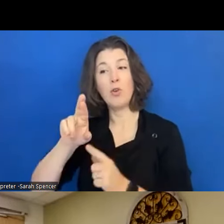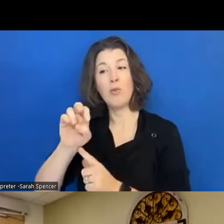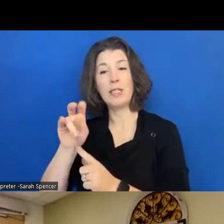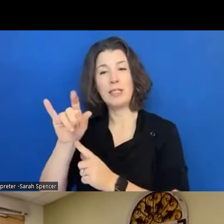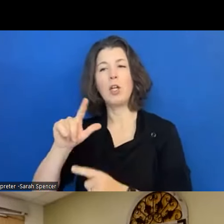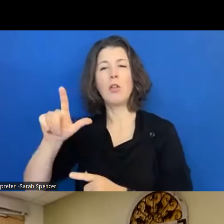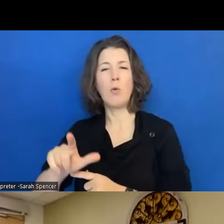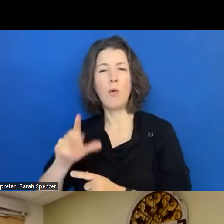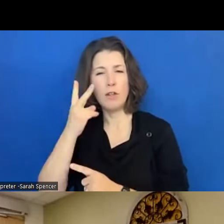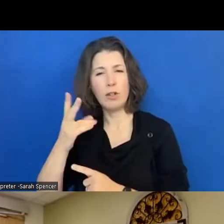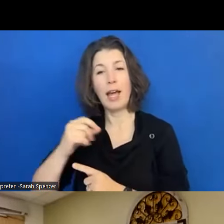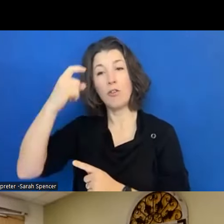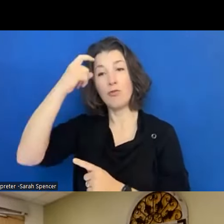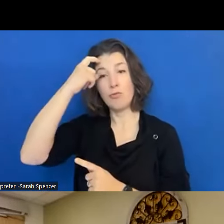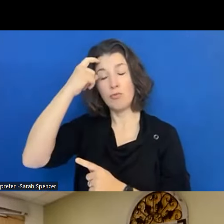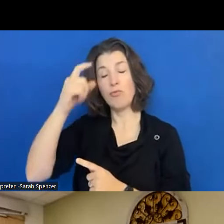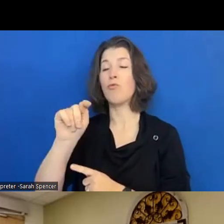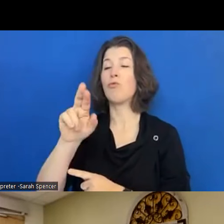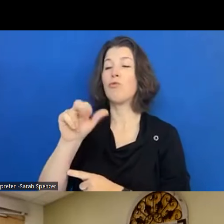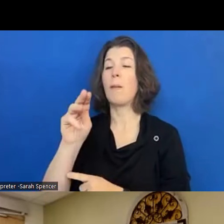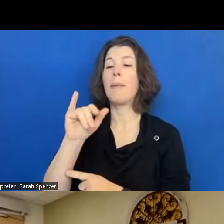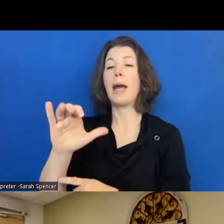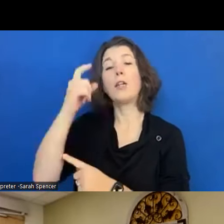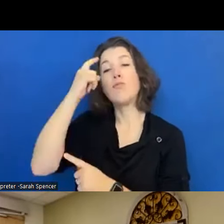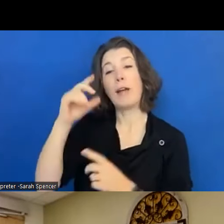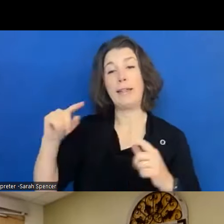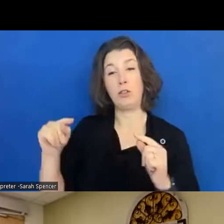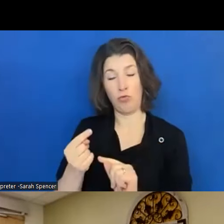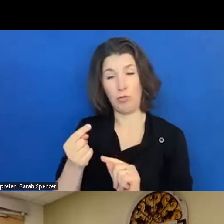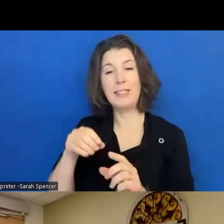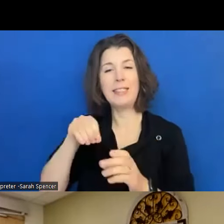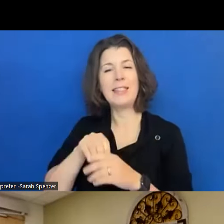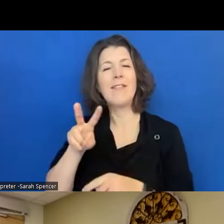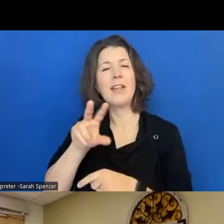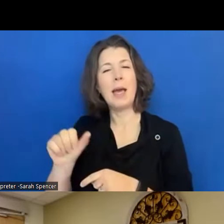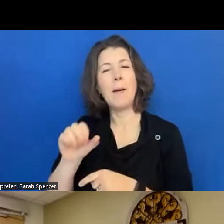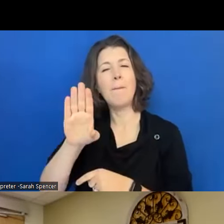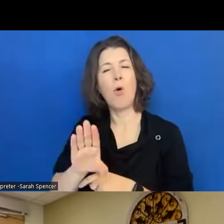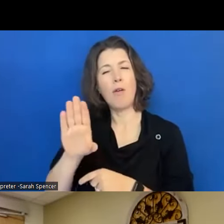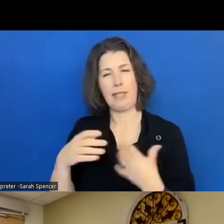and traumatic brain injury rehabilitation within the VA Boston healthcare system.